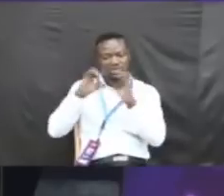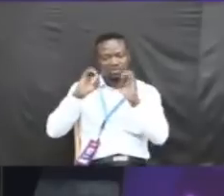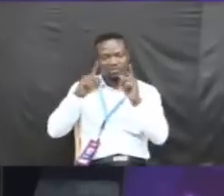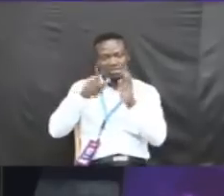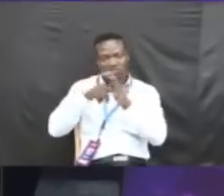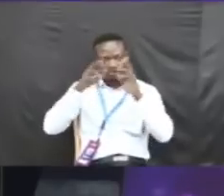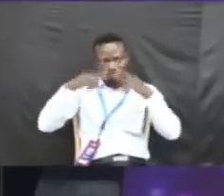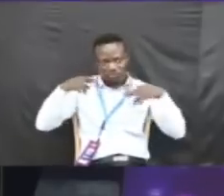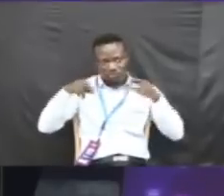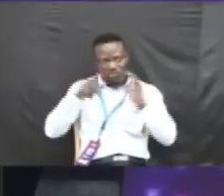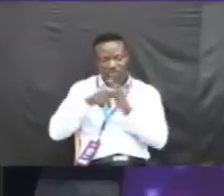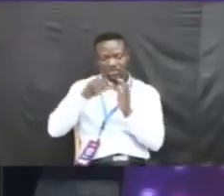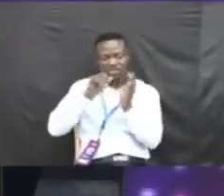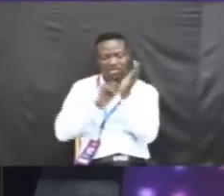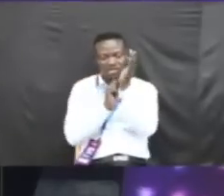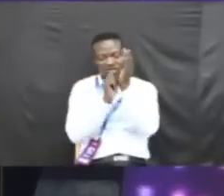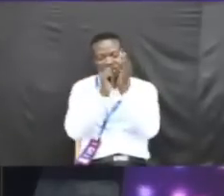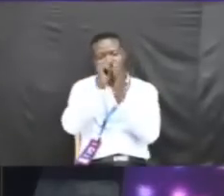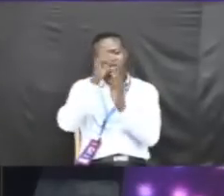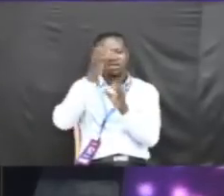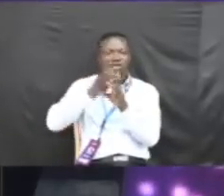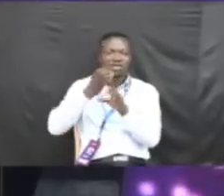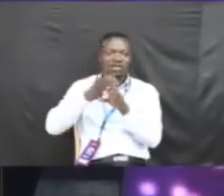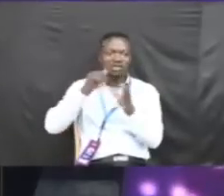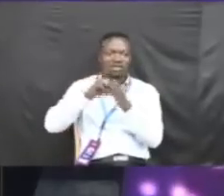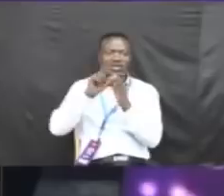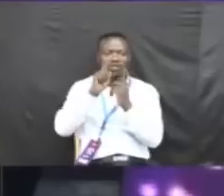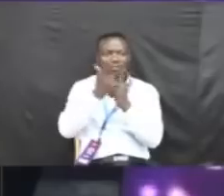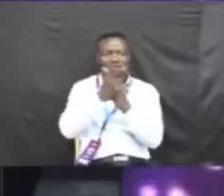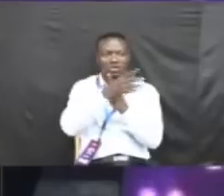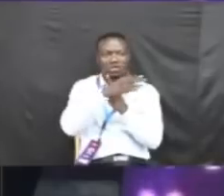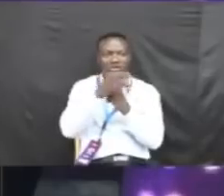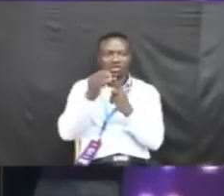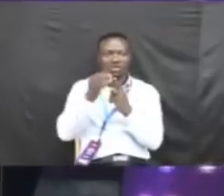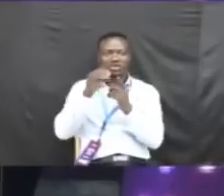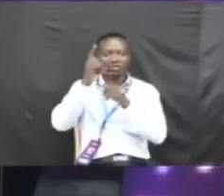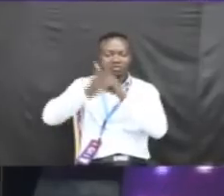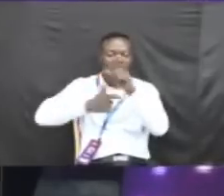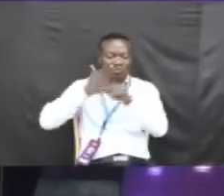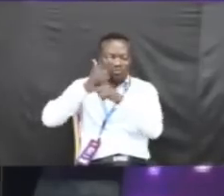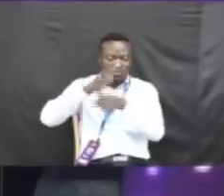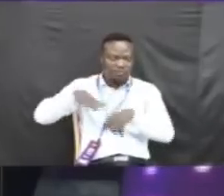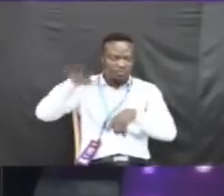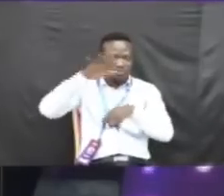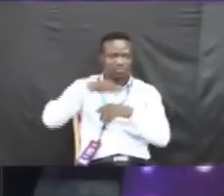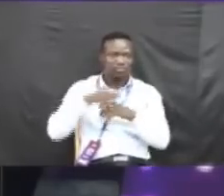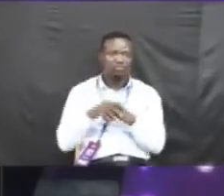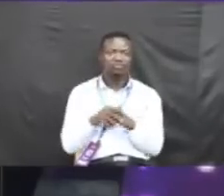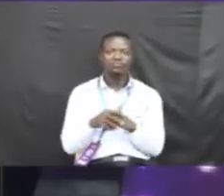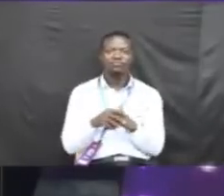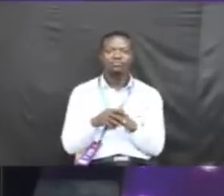research in cancer care both locally and globally. Are you cool?